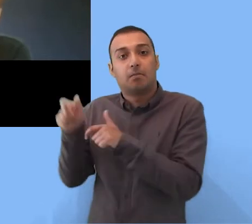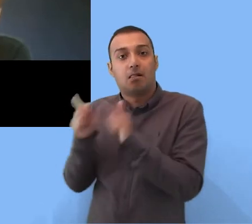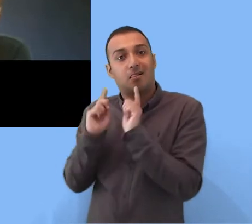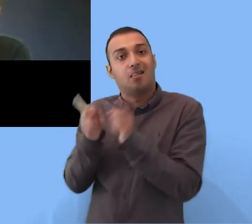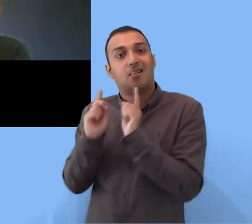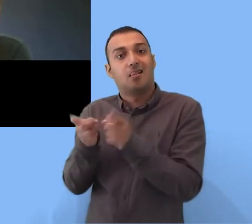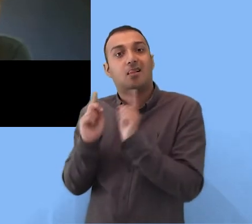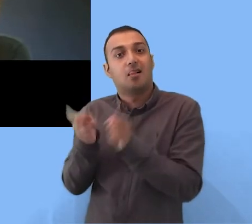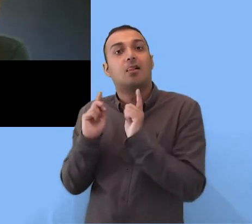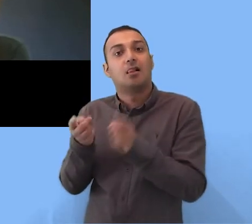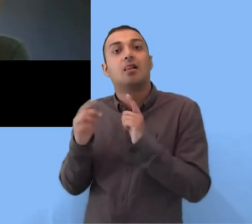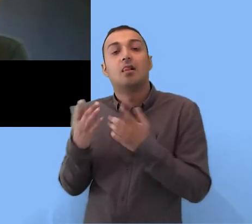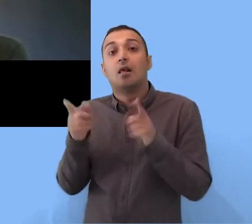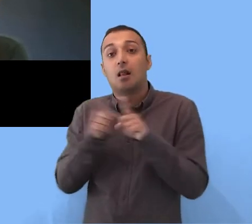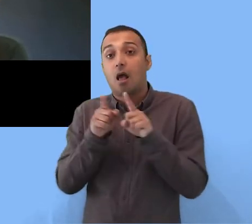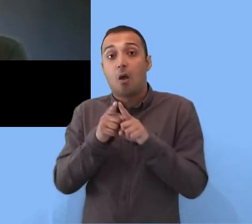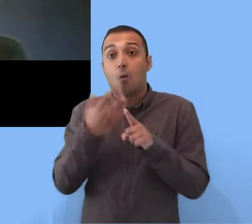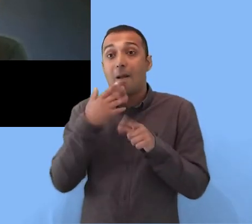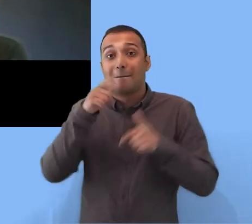interaction like team-wise,